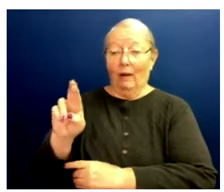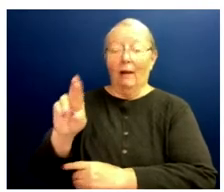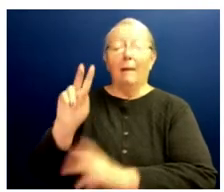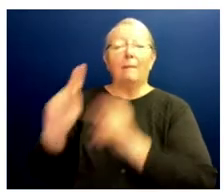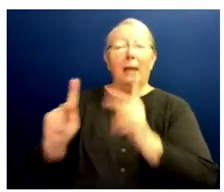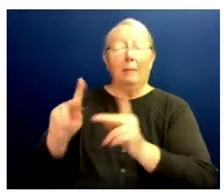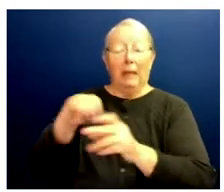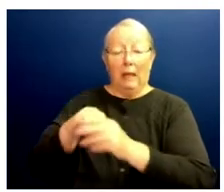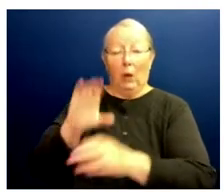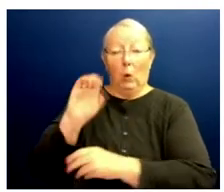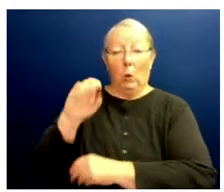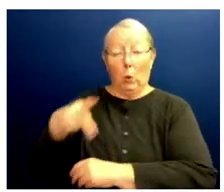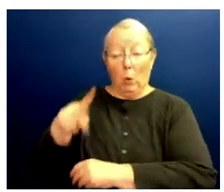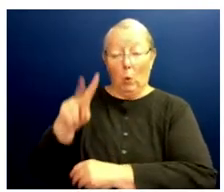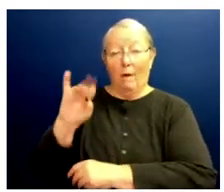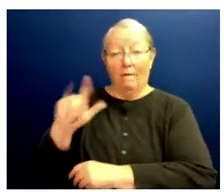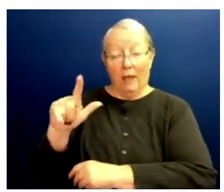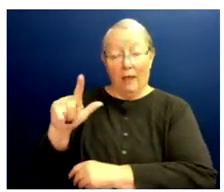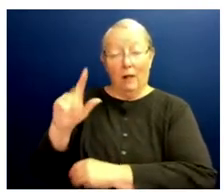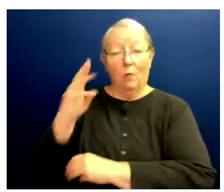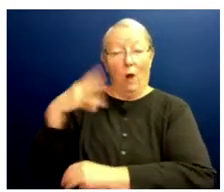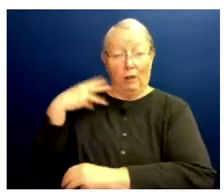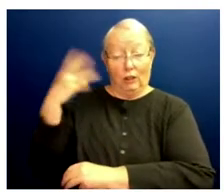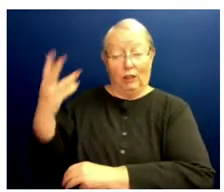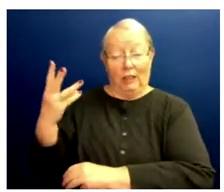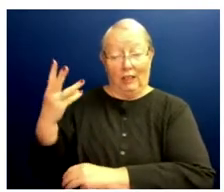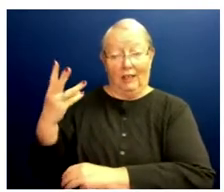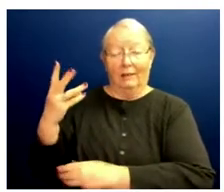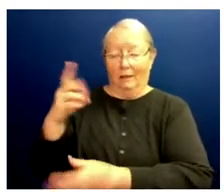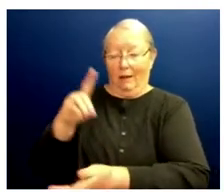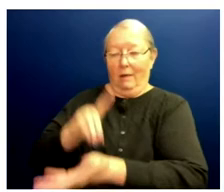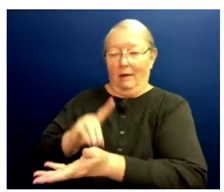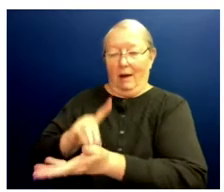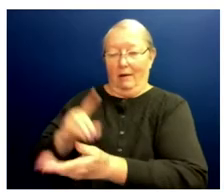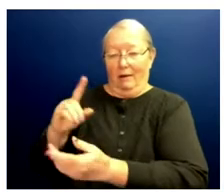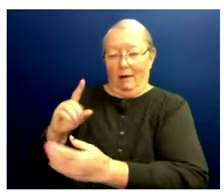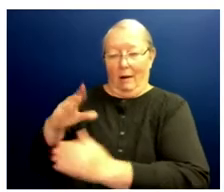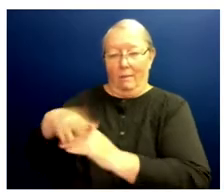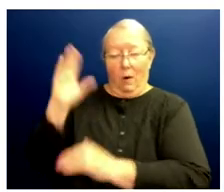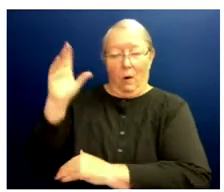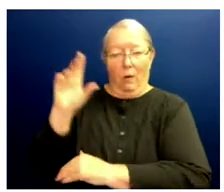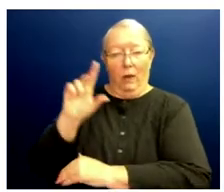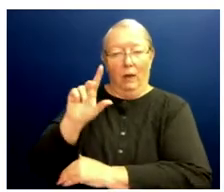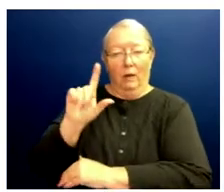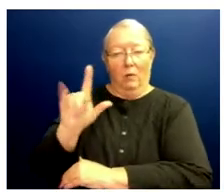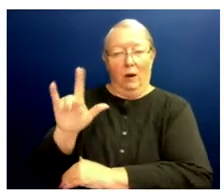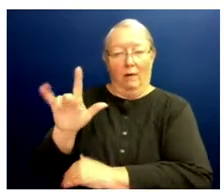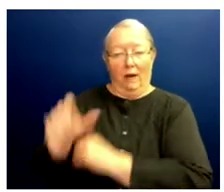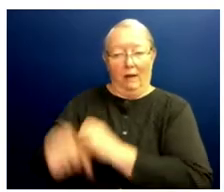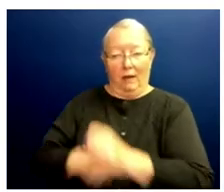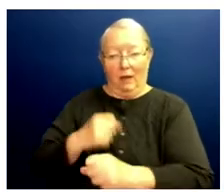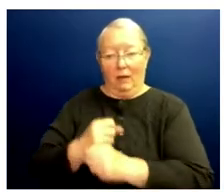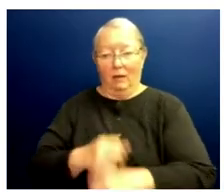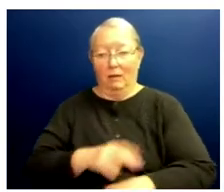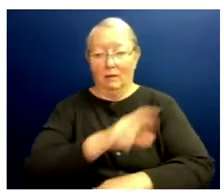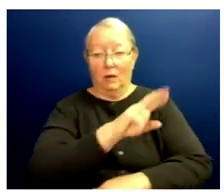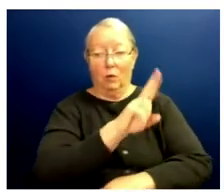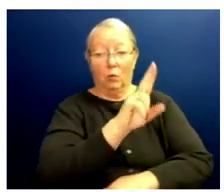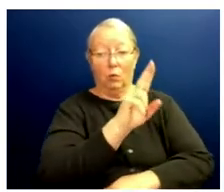Whidbey Island for more than 2.5 decades. Rue and Primavera, friends working to meet the physical